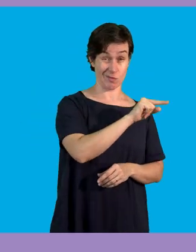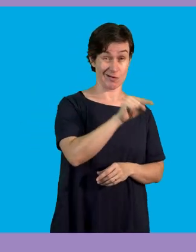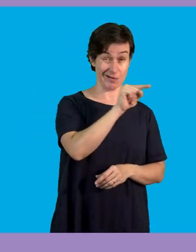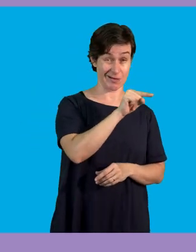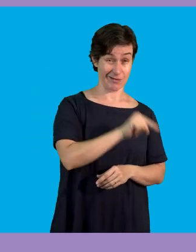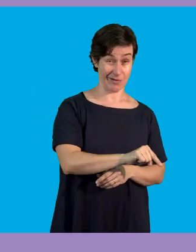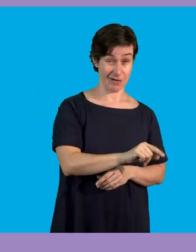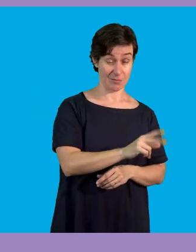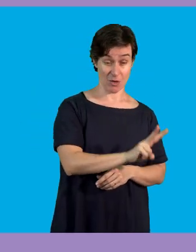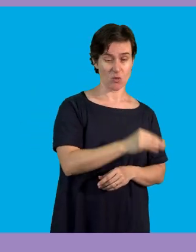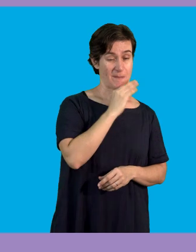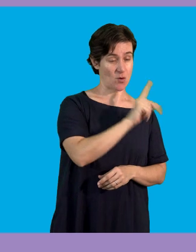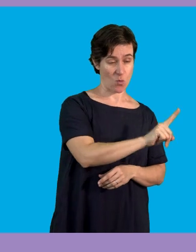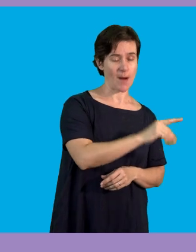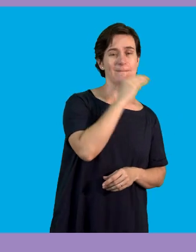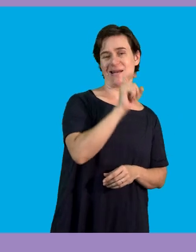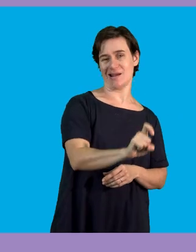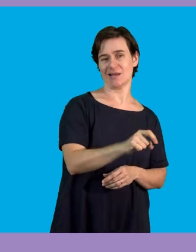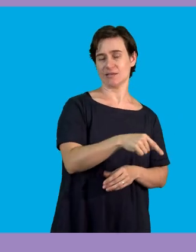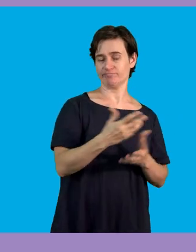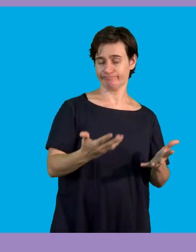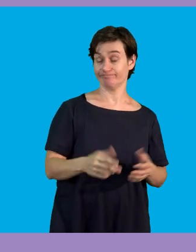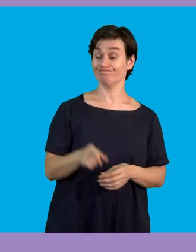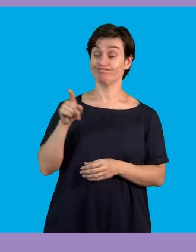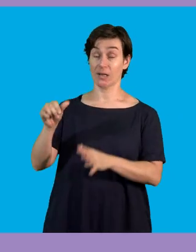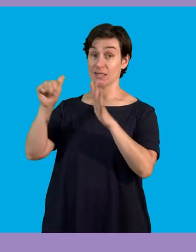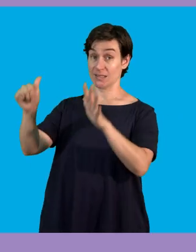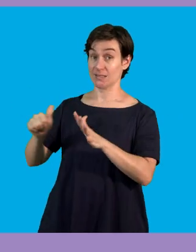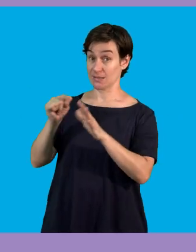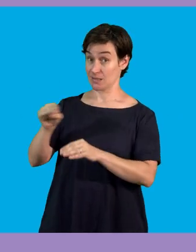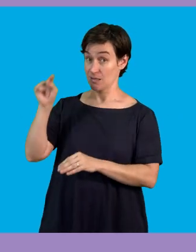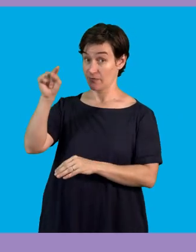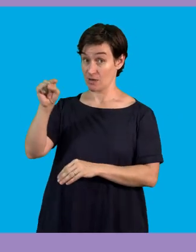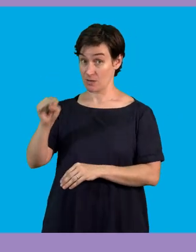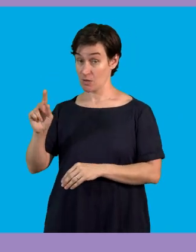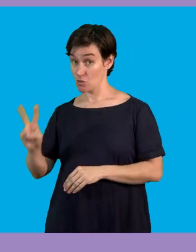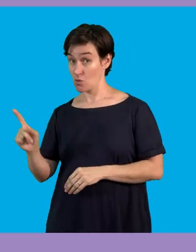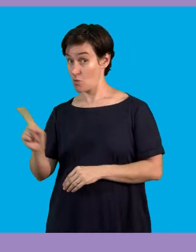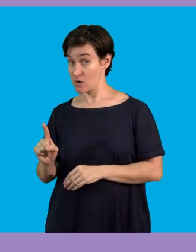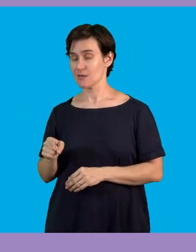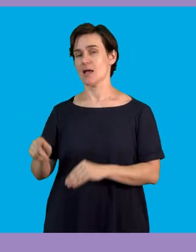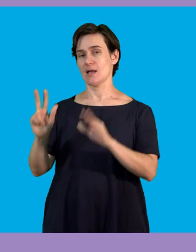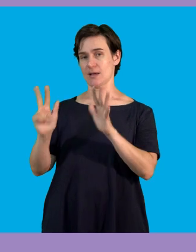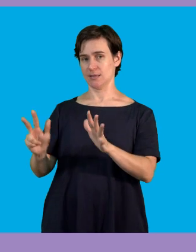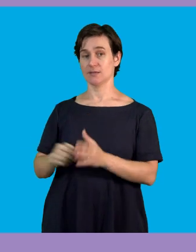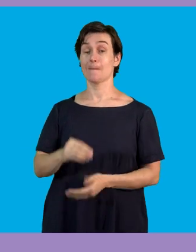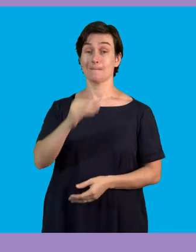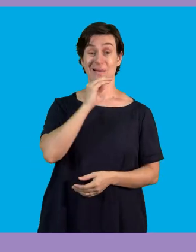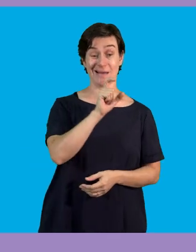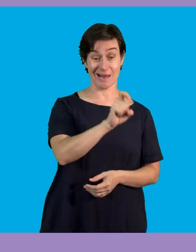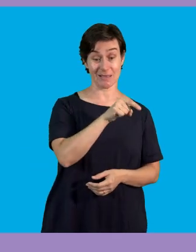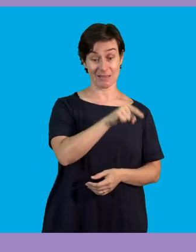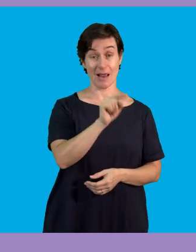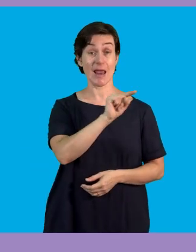by x is x. And on the right hand side, 16 divided by 2 is 8.